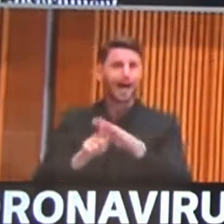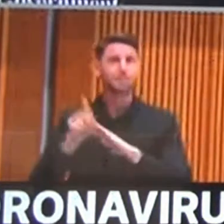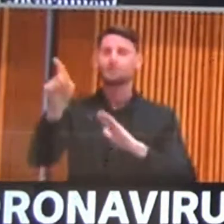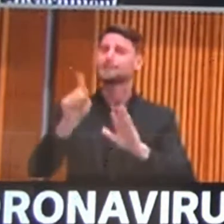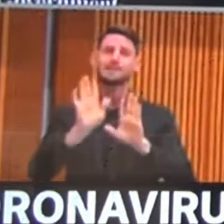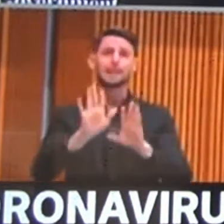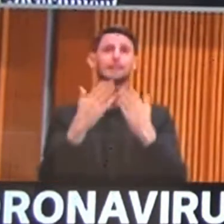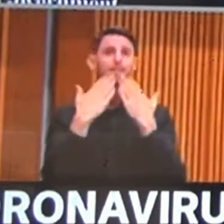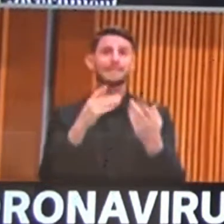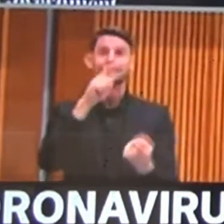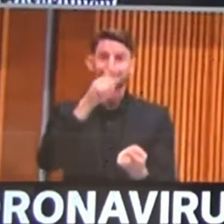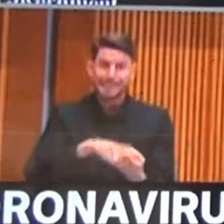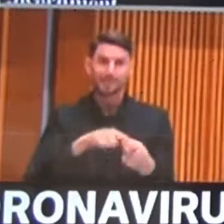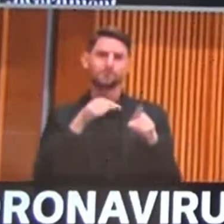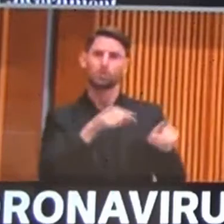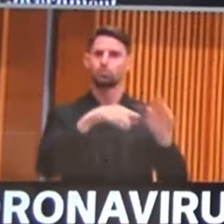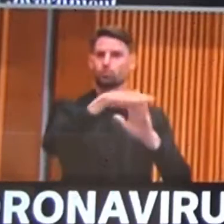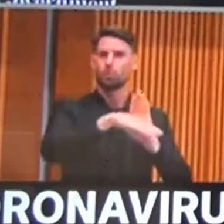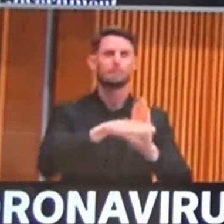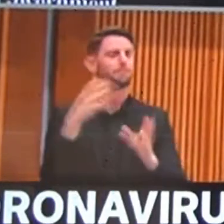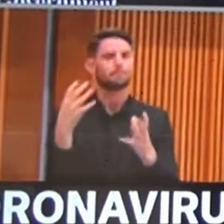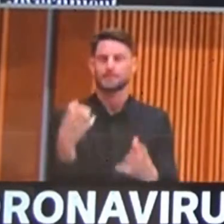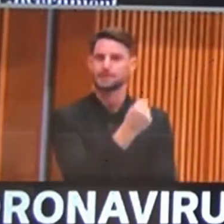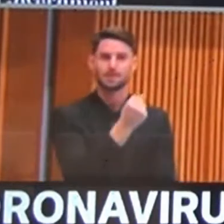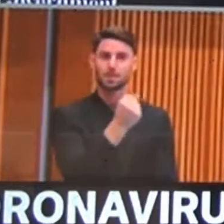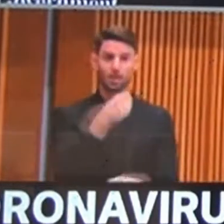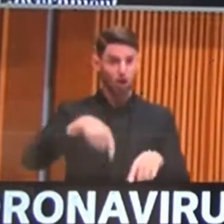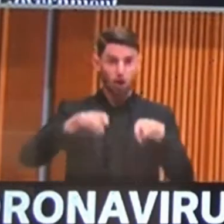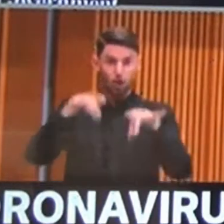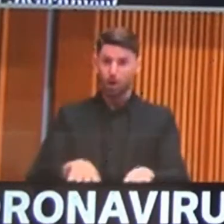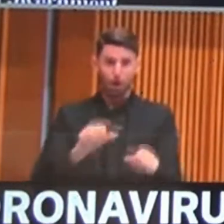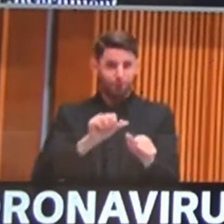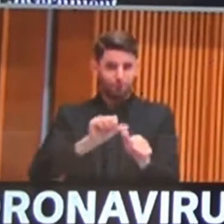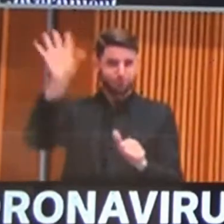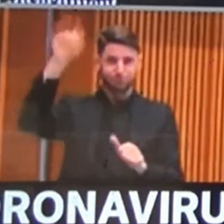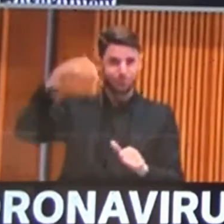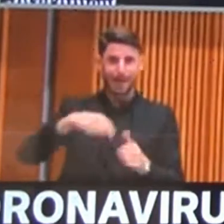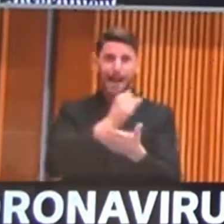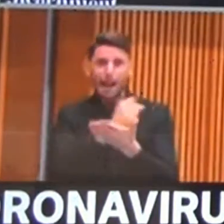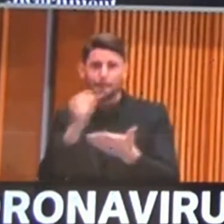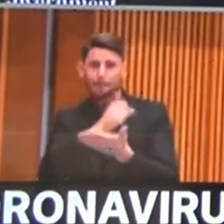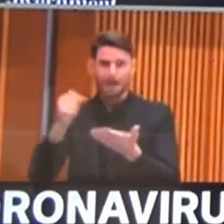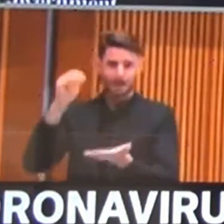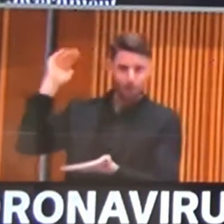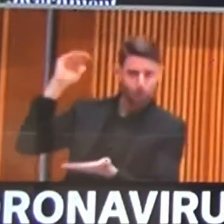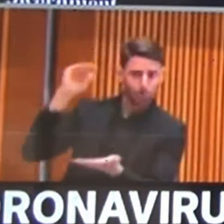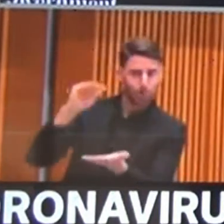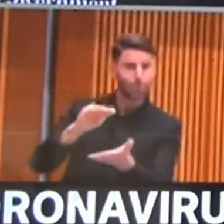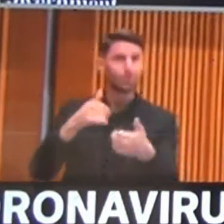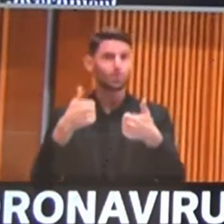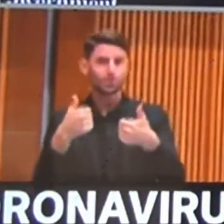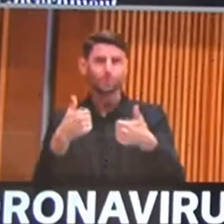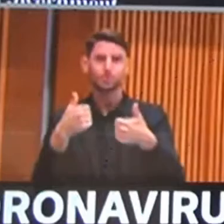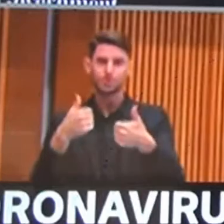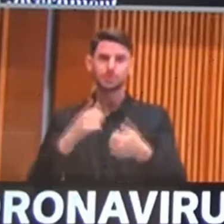what we have been doing as a country. We've been helping to lead the world with the way we've been containing. In terms of